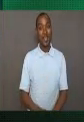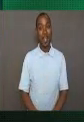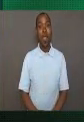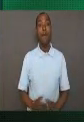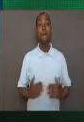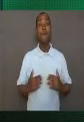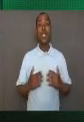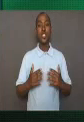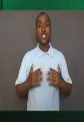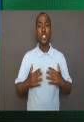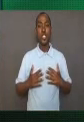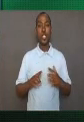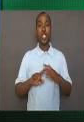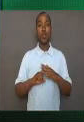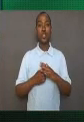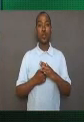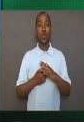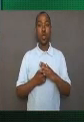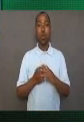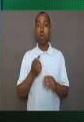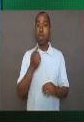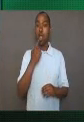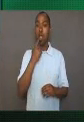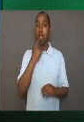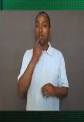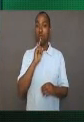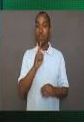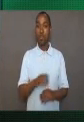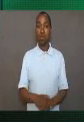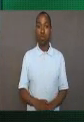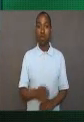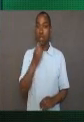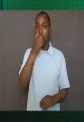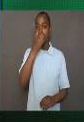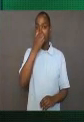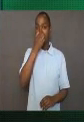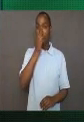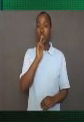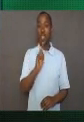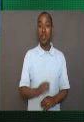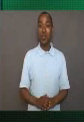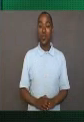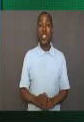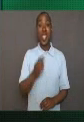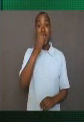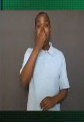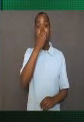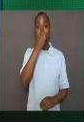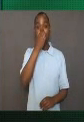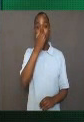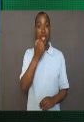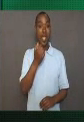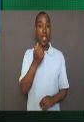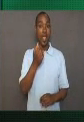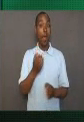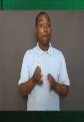Breathing begins with the nose. The nose contains nasal passages which